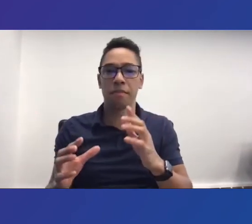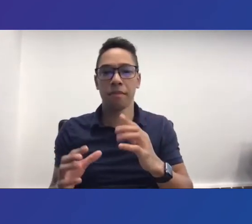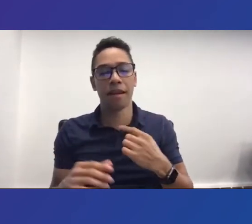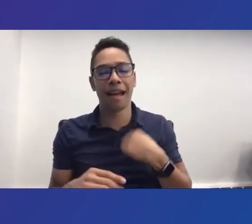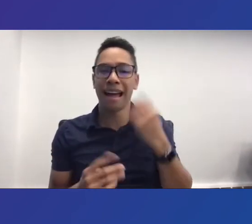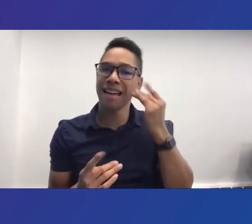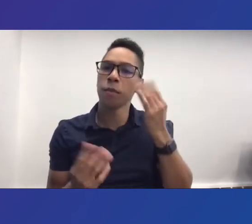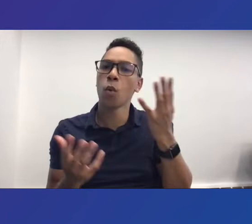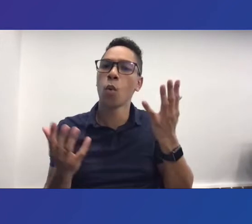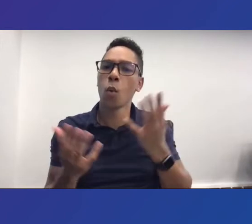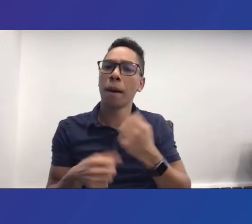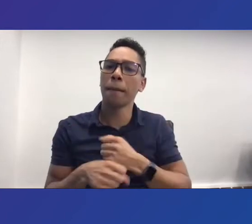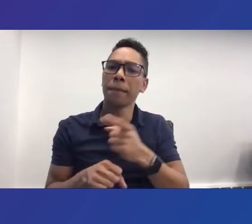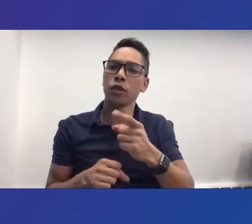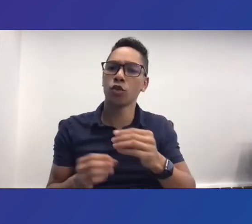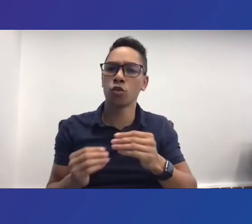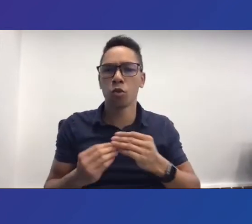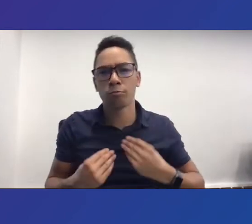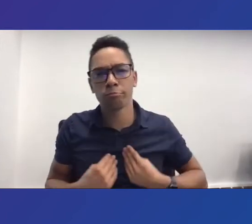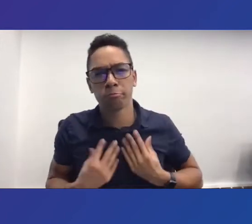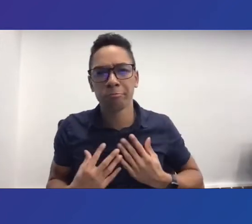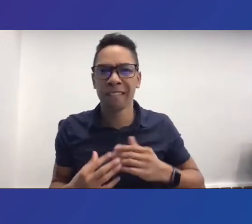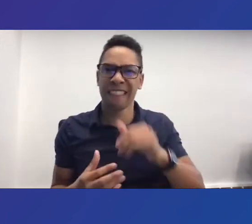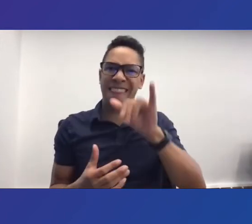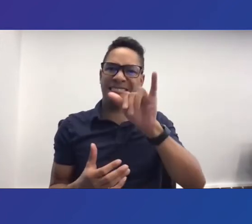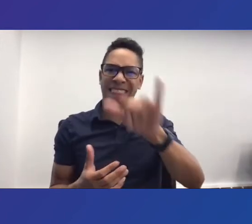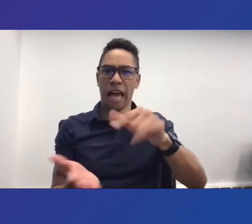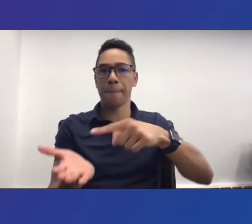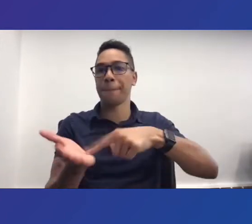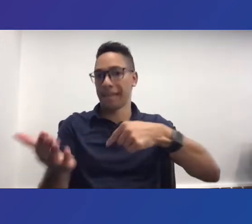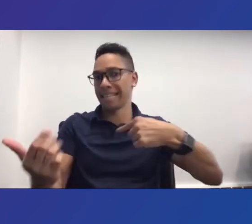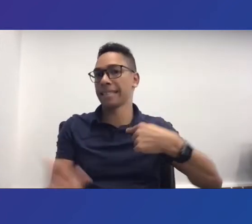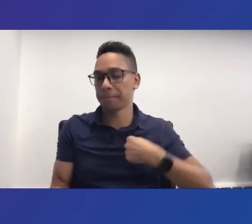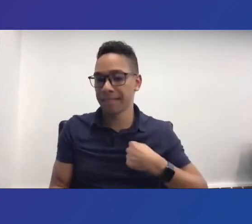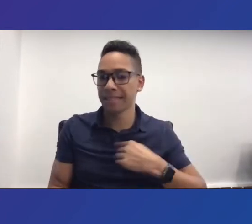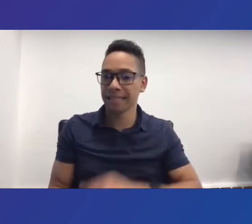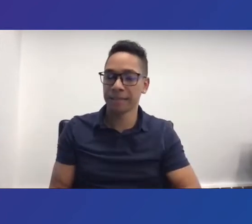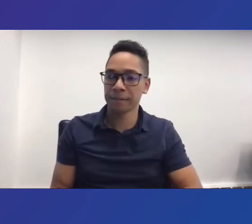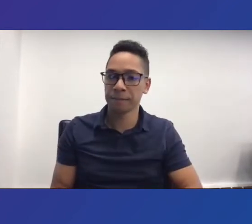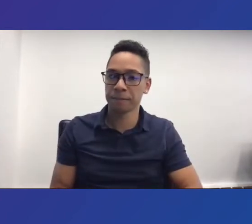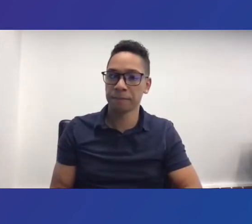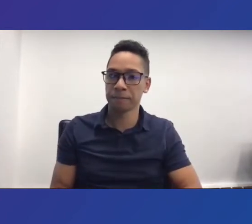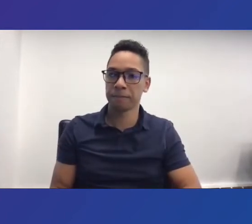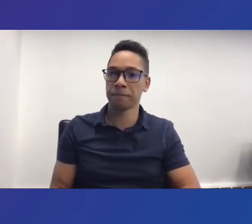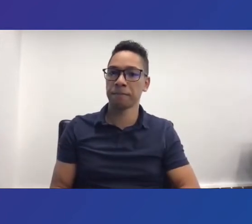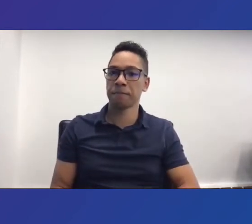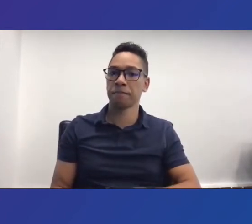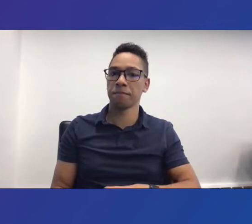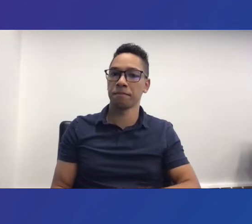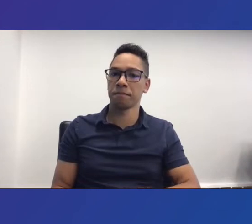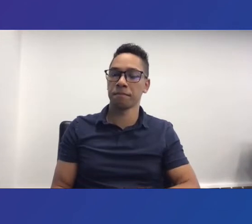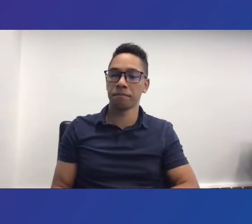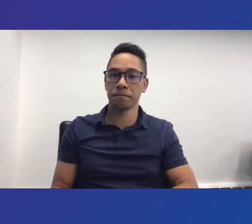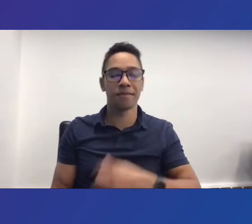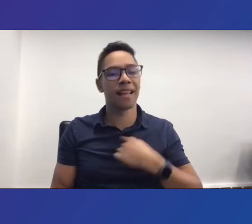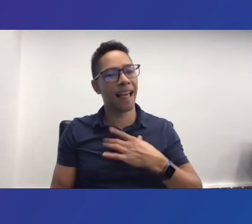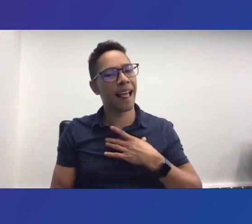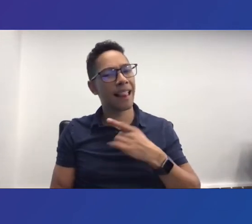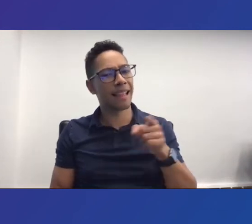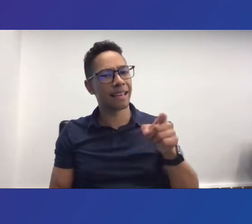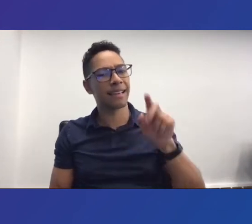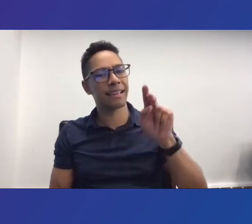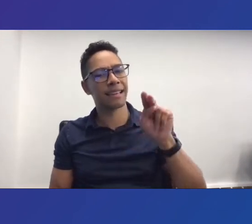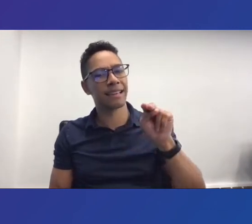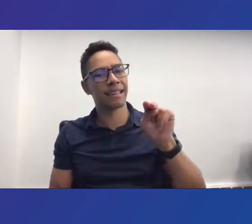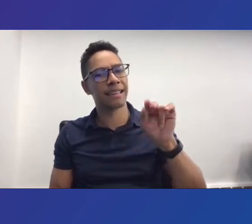morning? That for me is what pays me. And so, like what you said, Nina, is that I